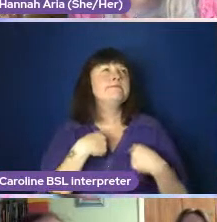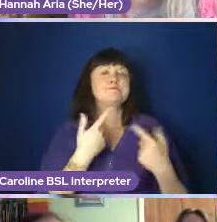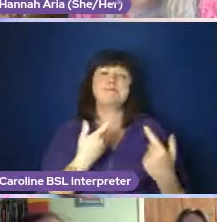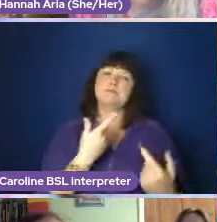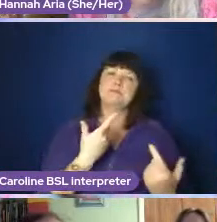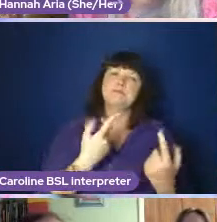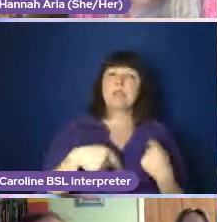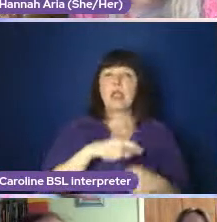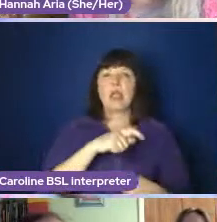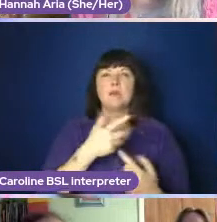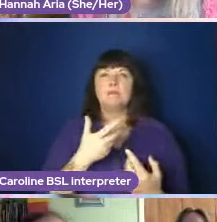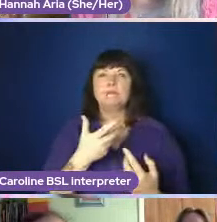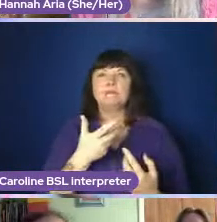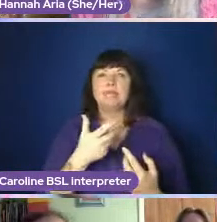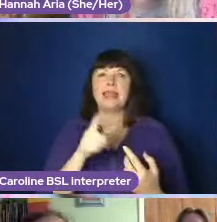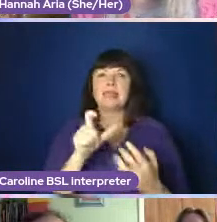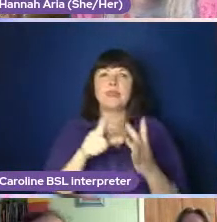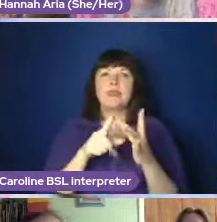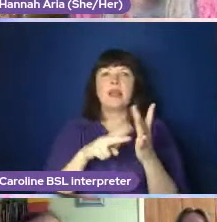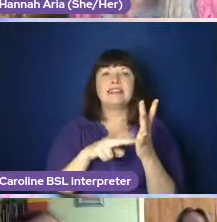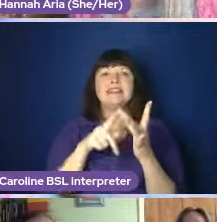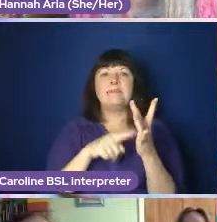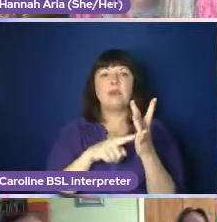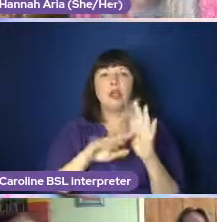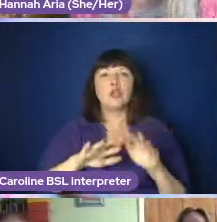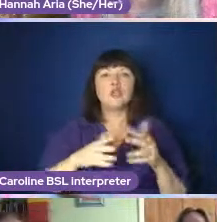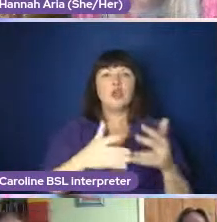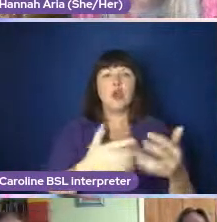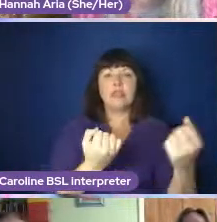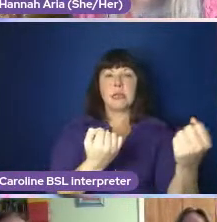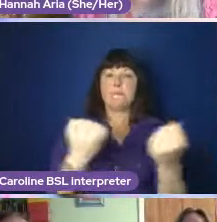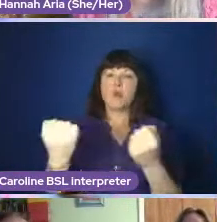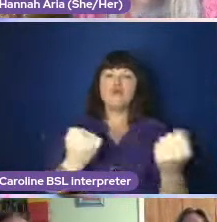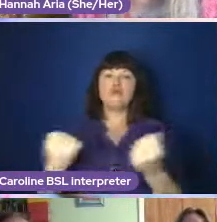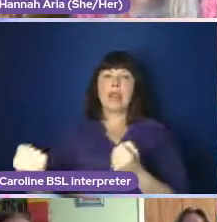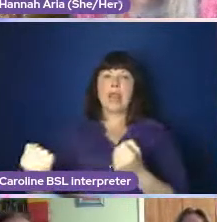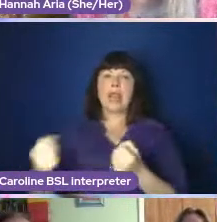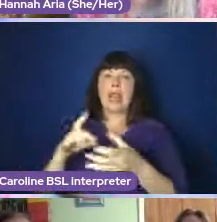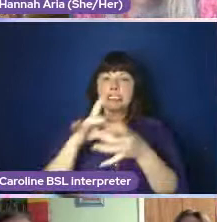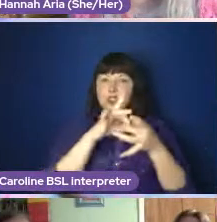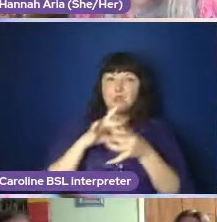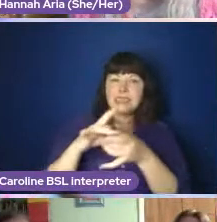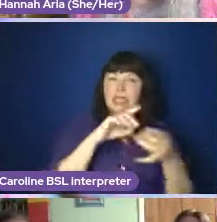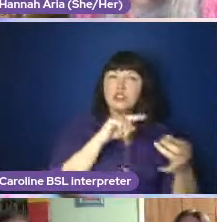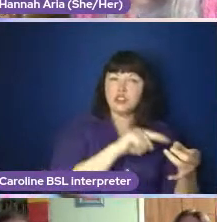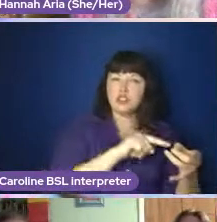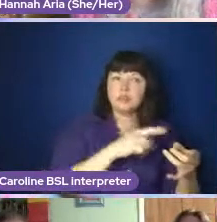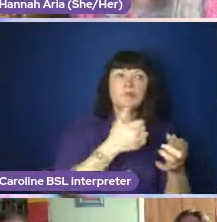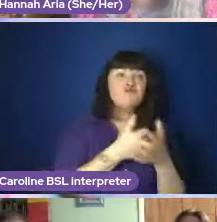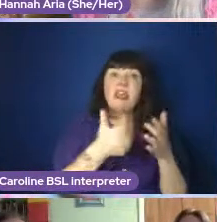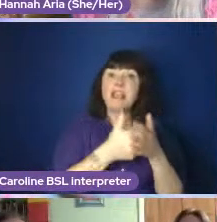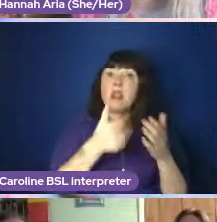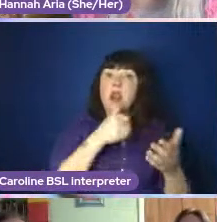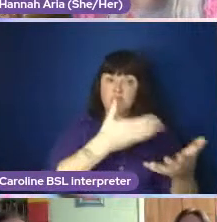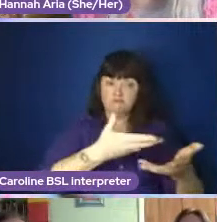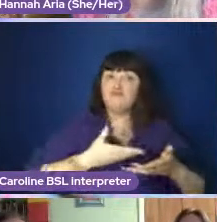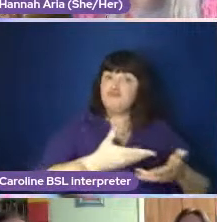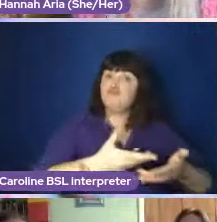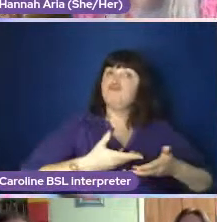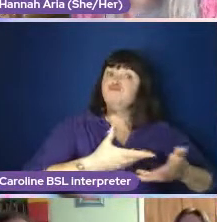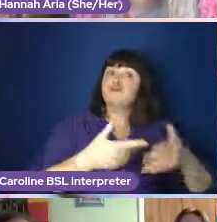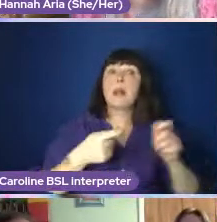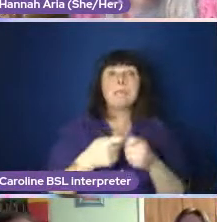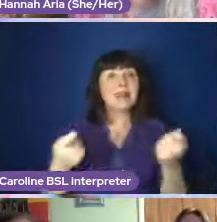the Civil Service Motoring Association, now called Boundless, and they send out a regular magazine. And they had